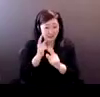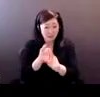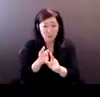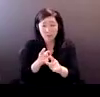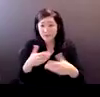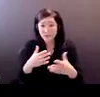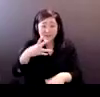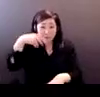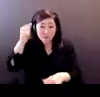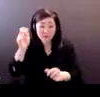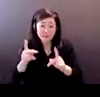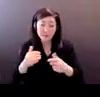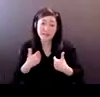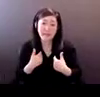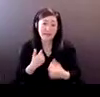have quality of life